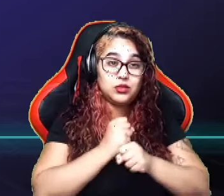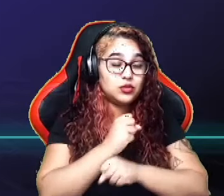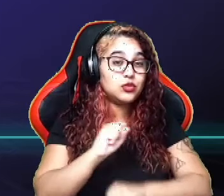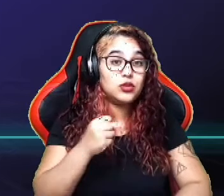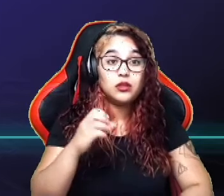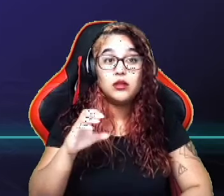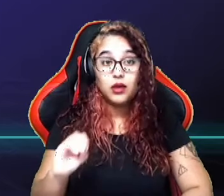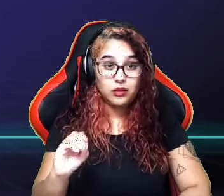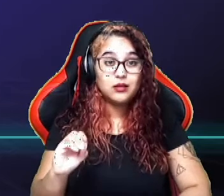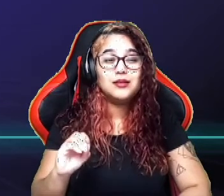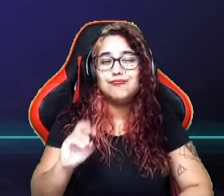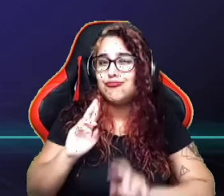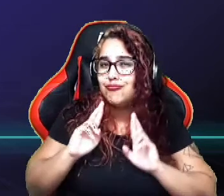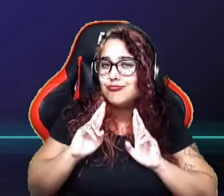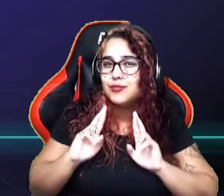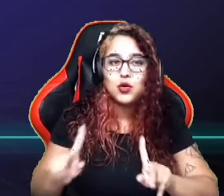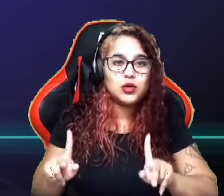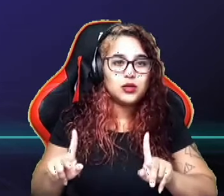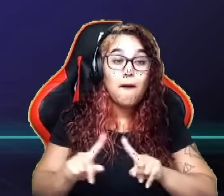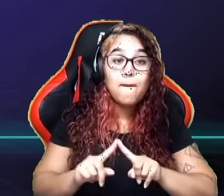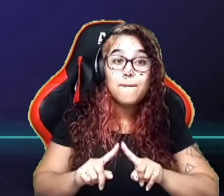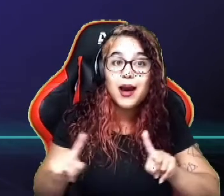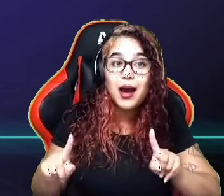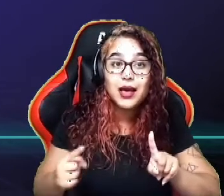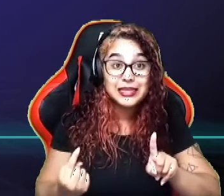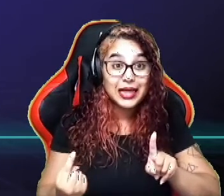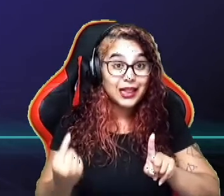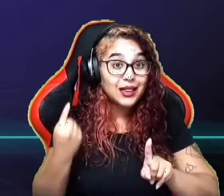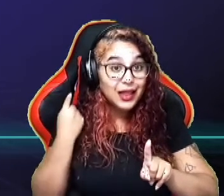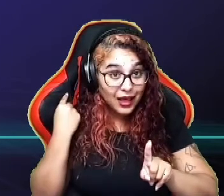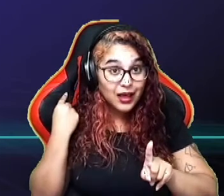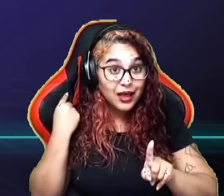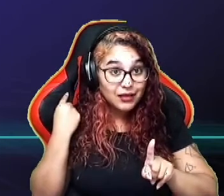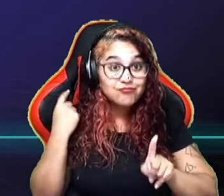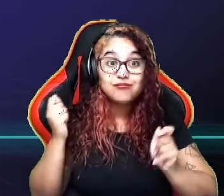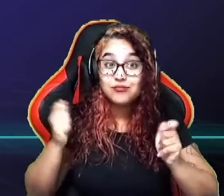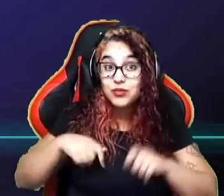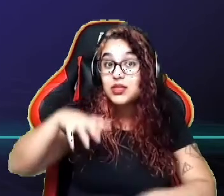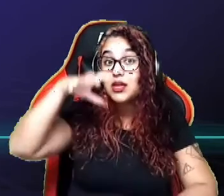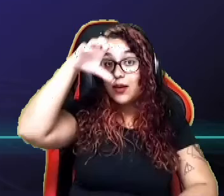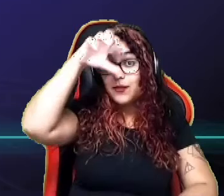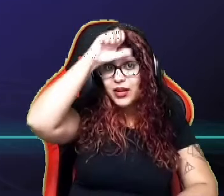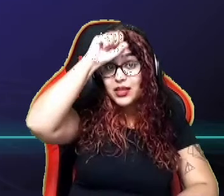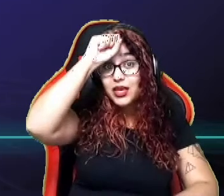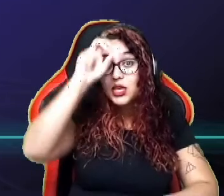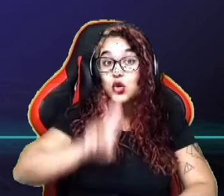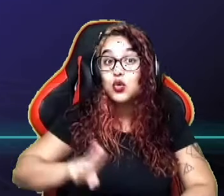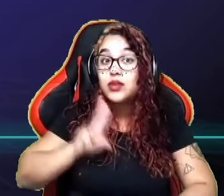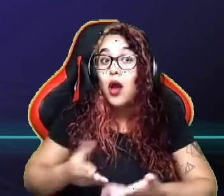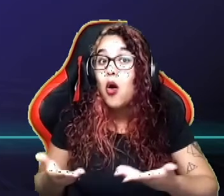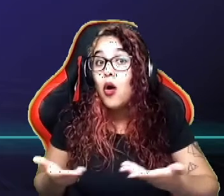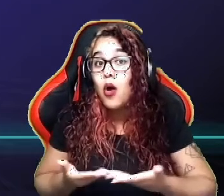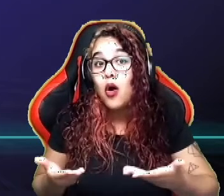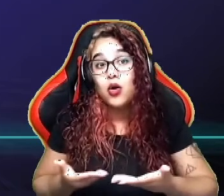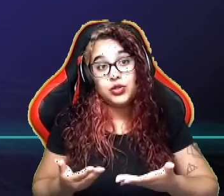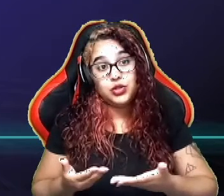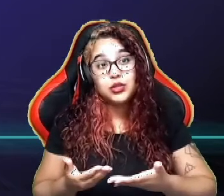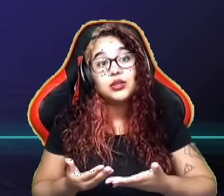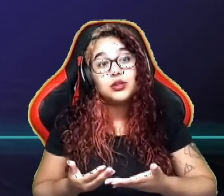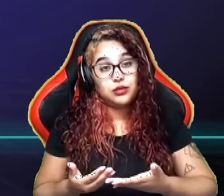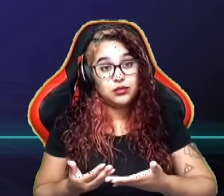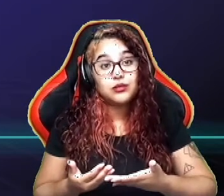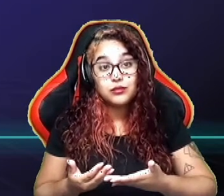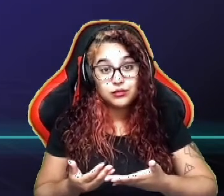it was in the 80s and 90s, commercially speaking. But there are lessons back there that are still suitable for